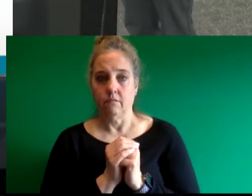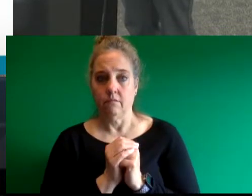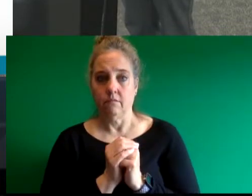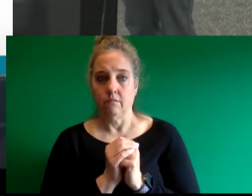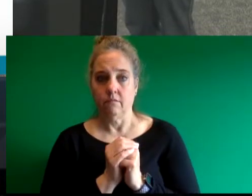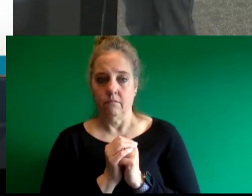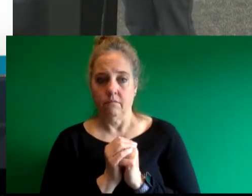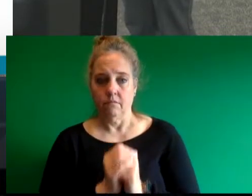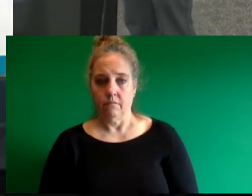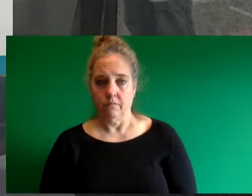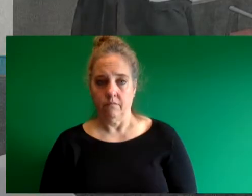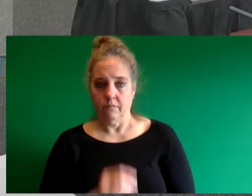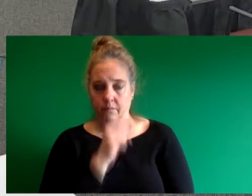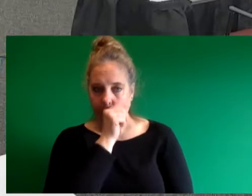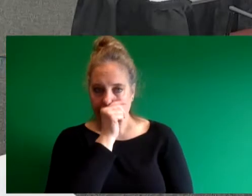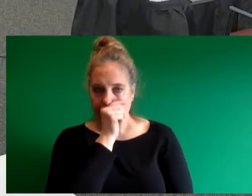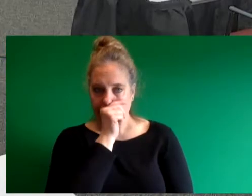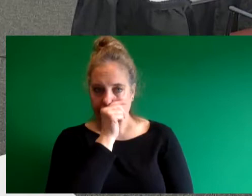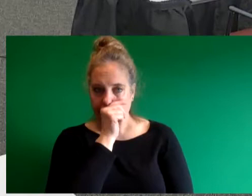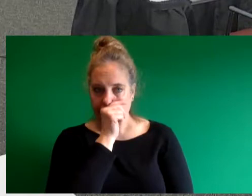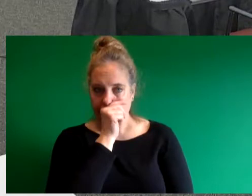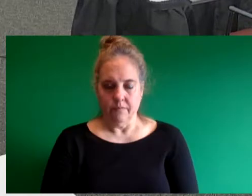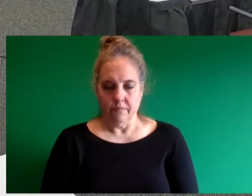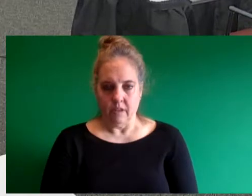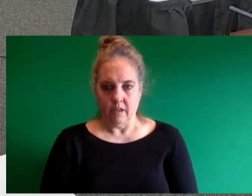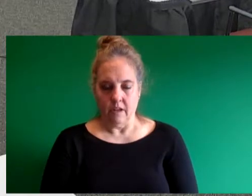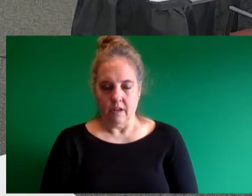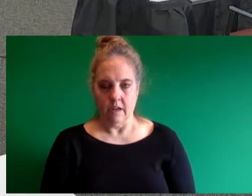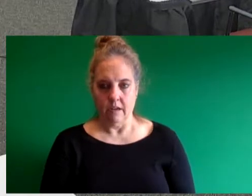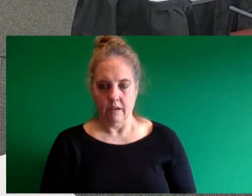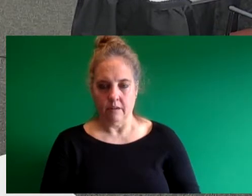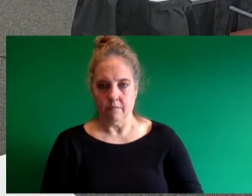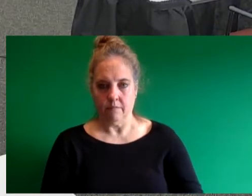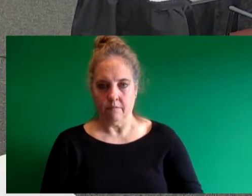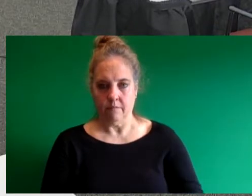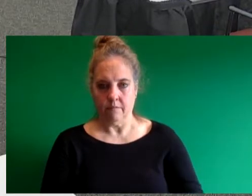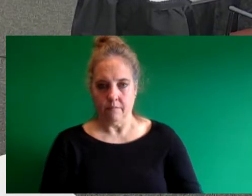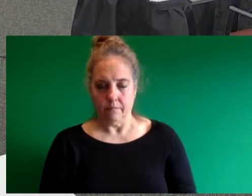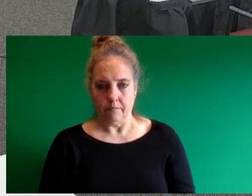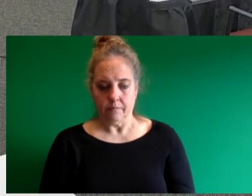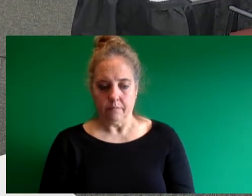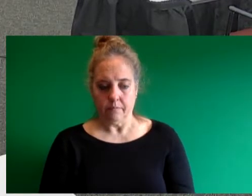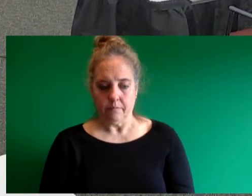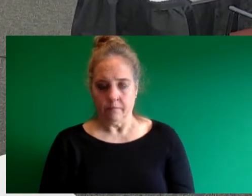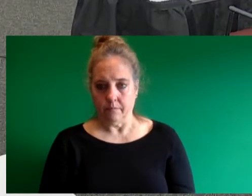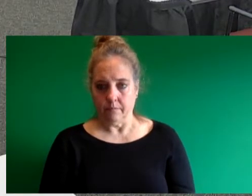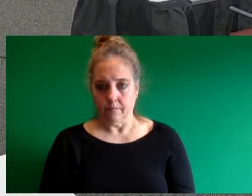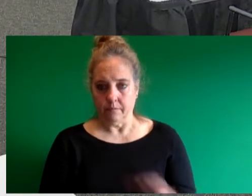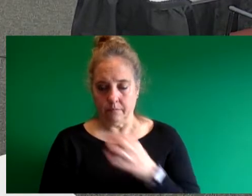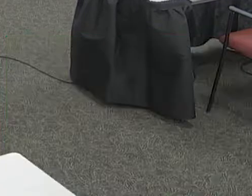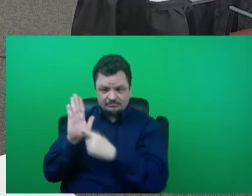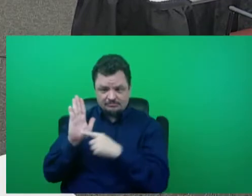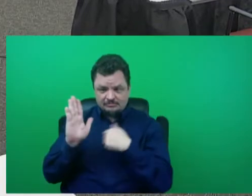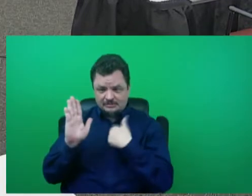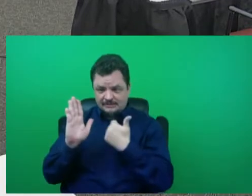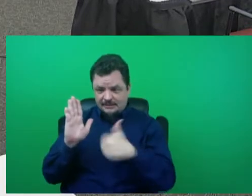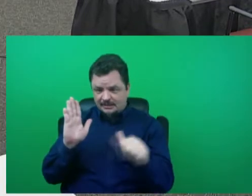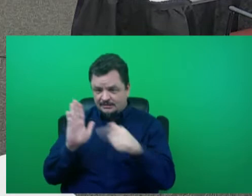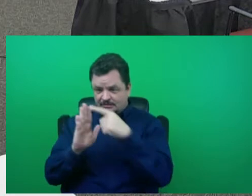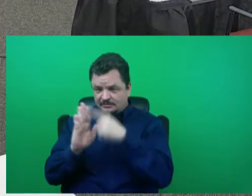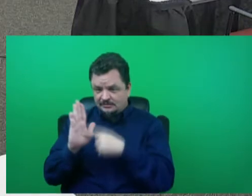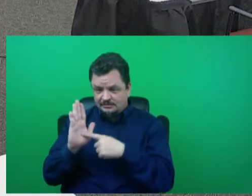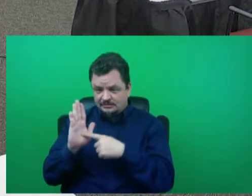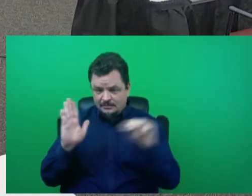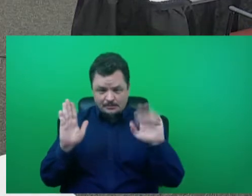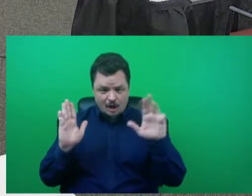questions? Board members, you have the numbers in front of you. Any questions for Samantha while we're here? Any other comments?